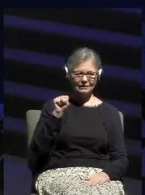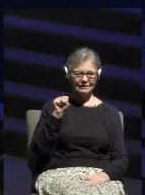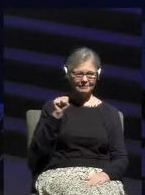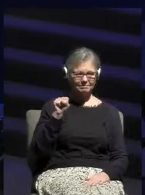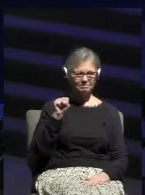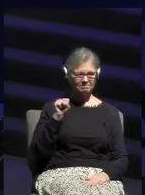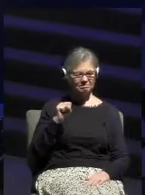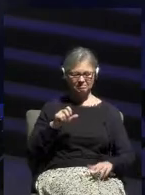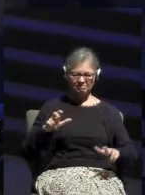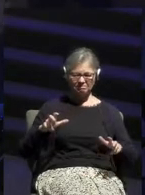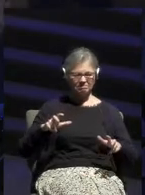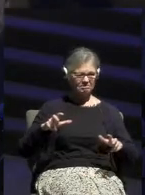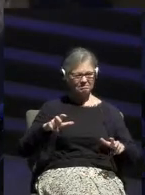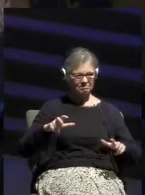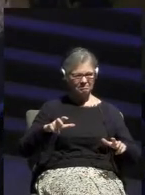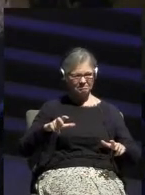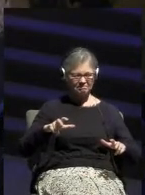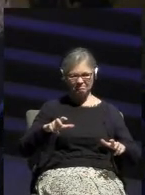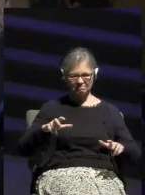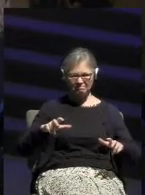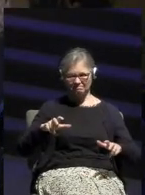boy.